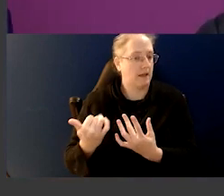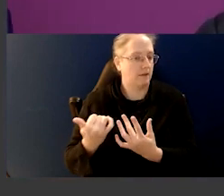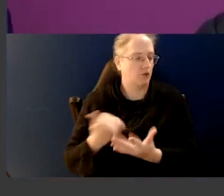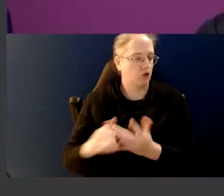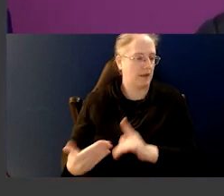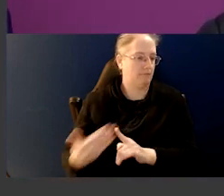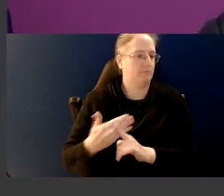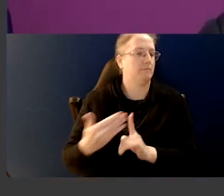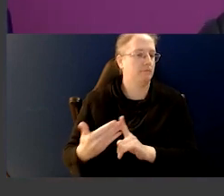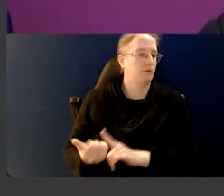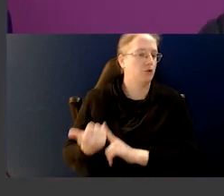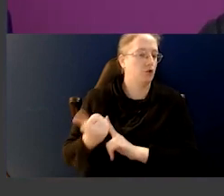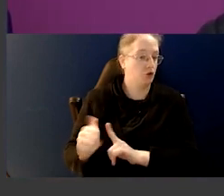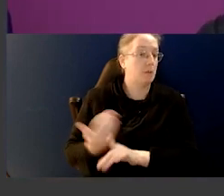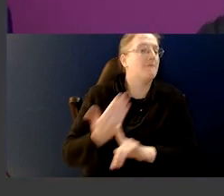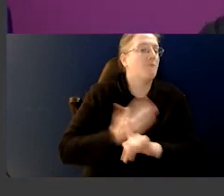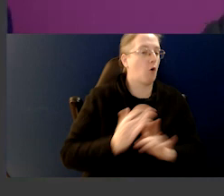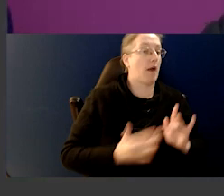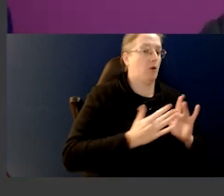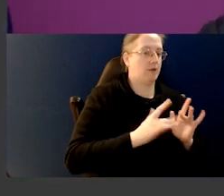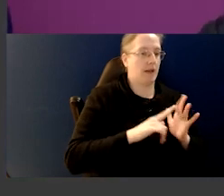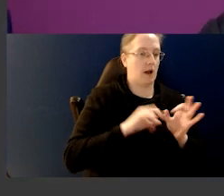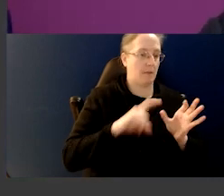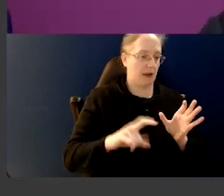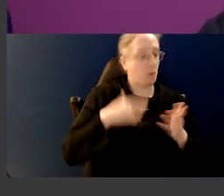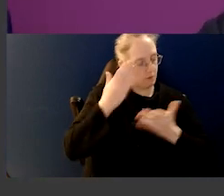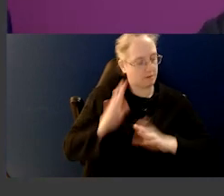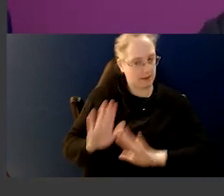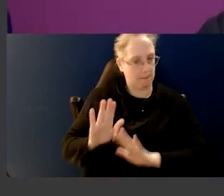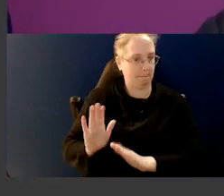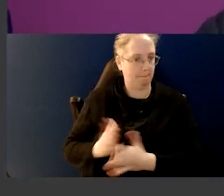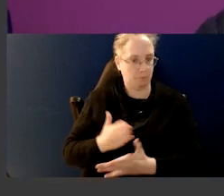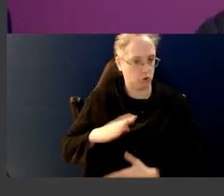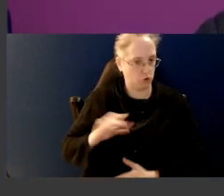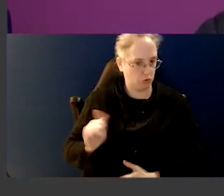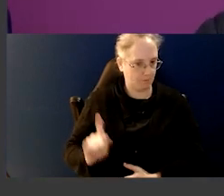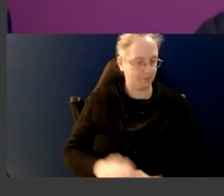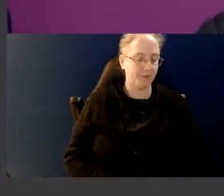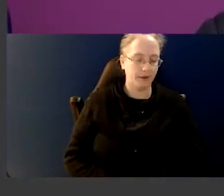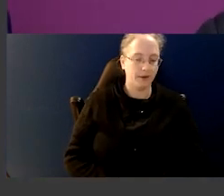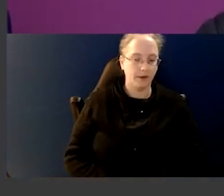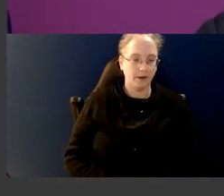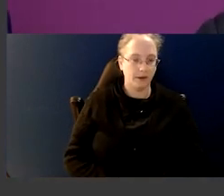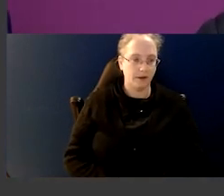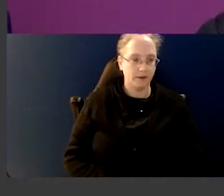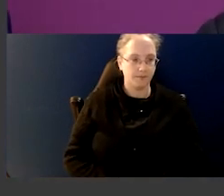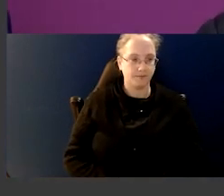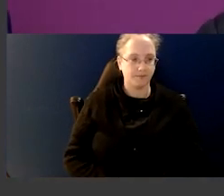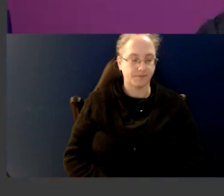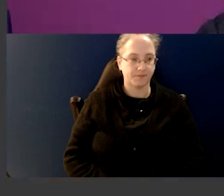people before they come to IBAC, and we're quite respectful of that. So I guess we